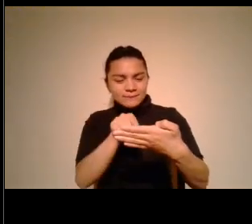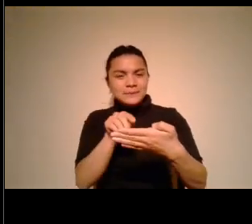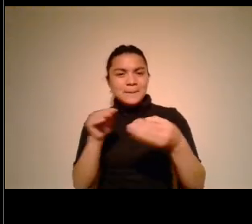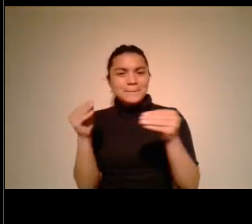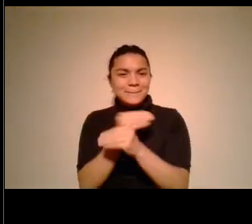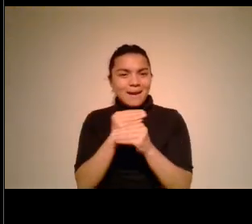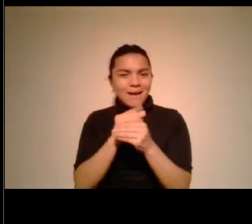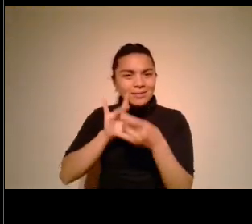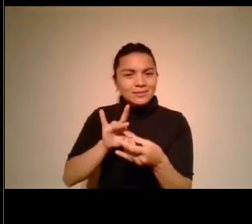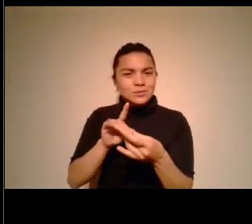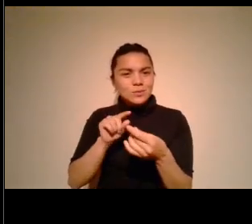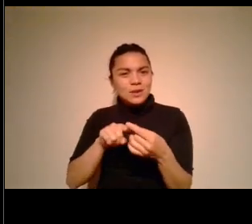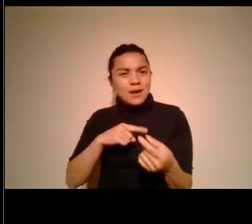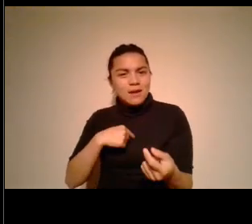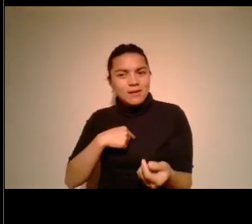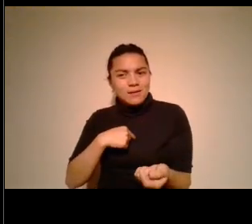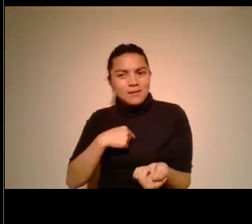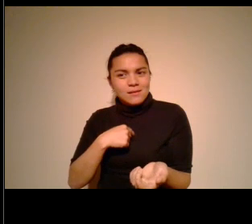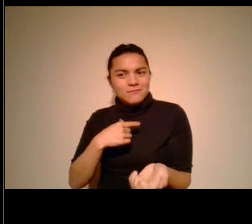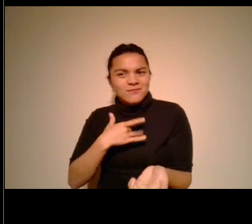very validating.